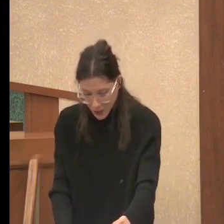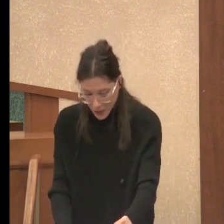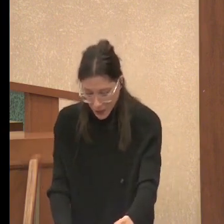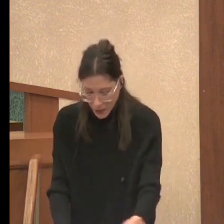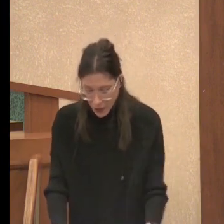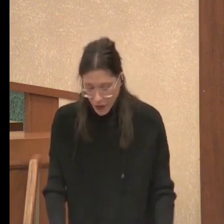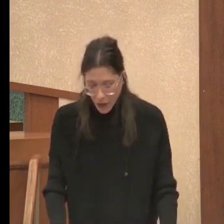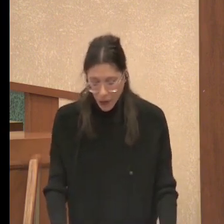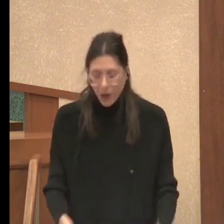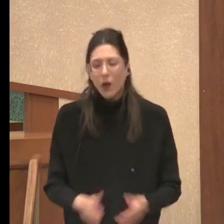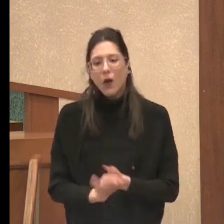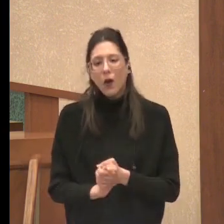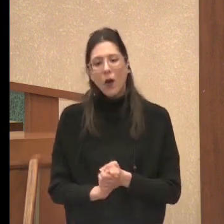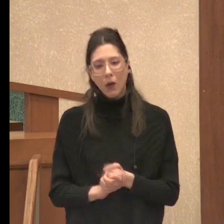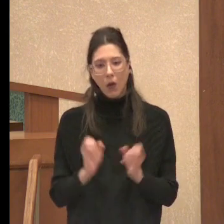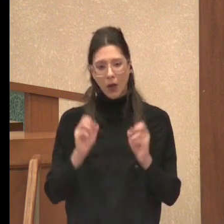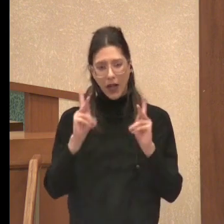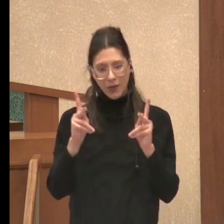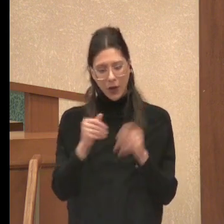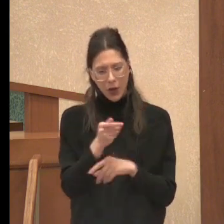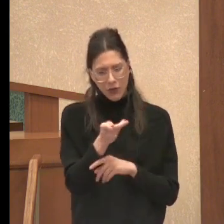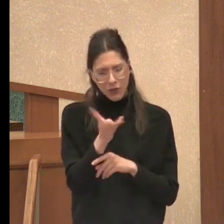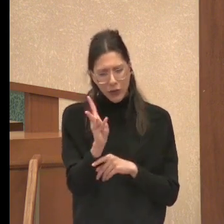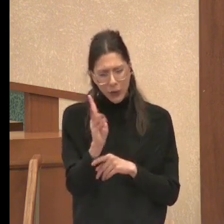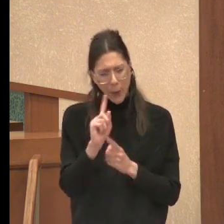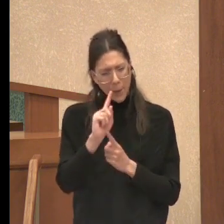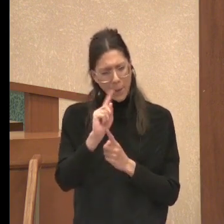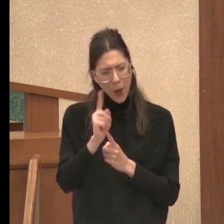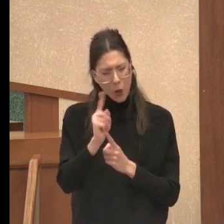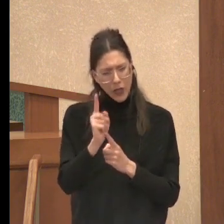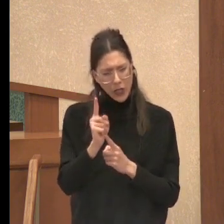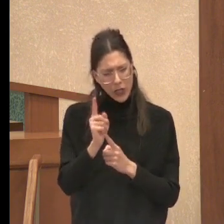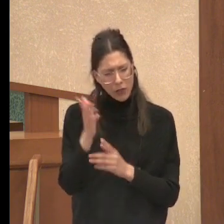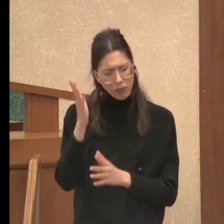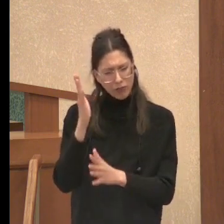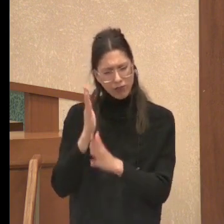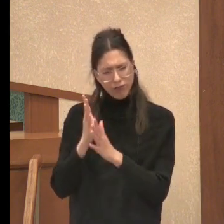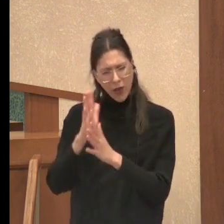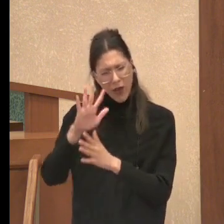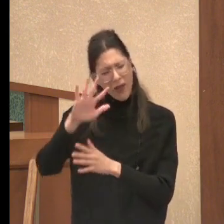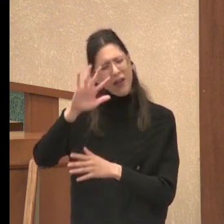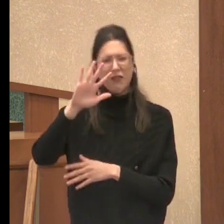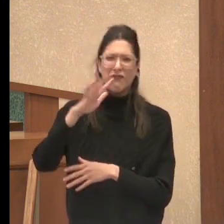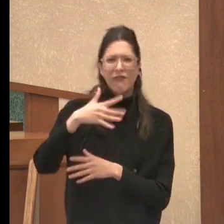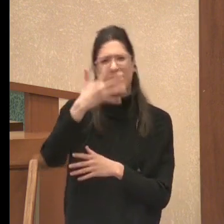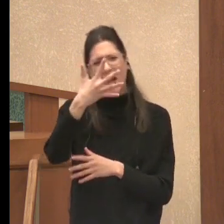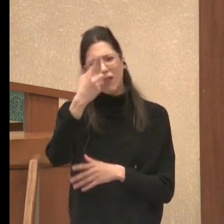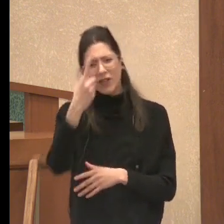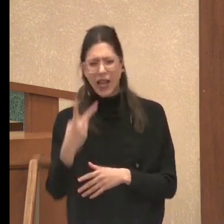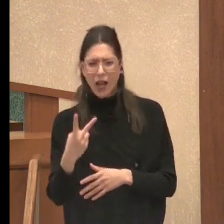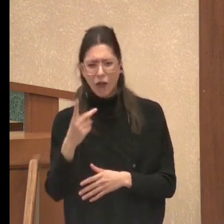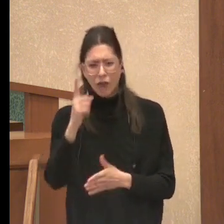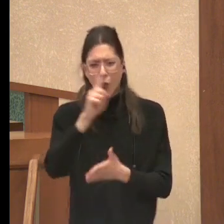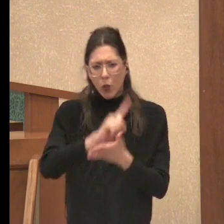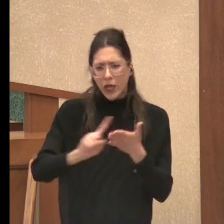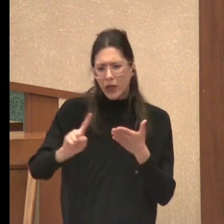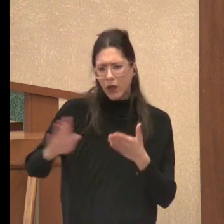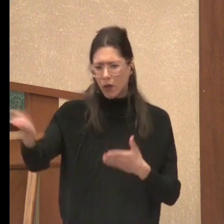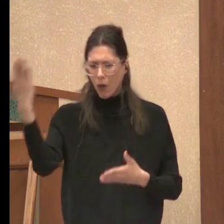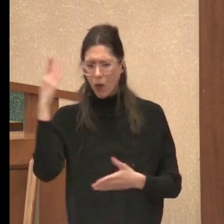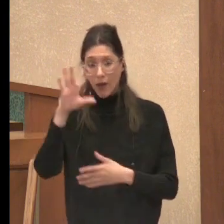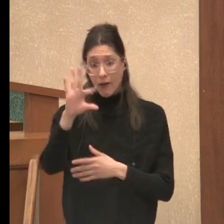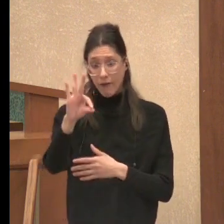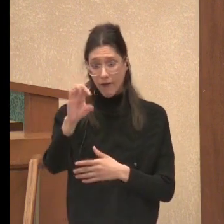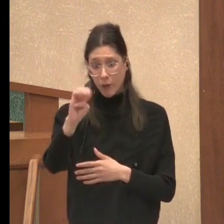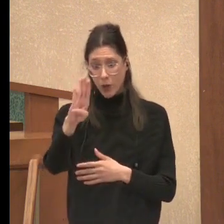Let's take a few moments and roll back the clock about 5.5 weeks ago to February